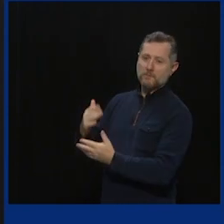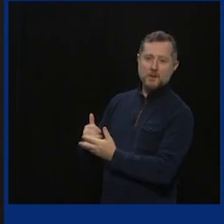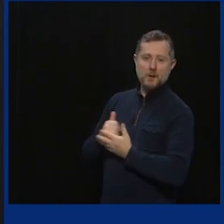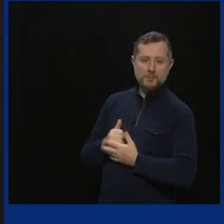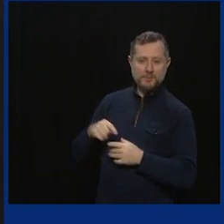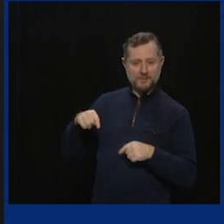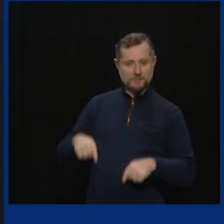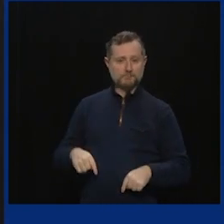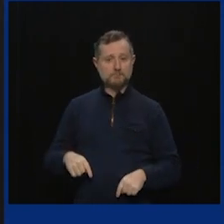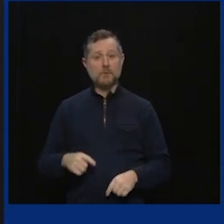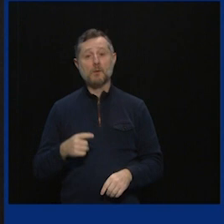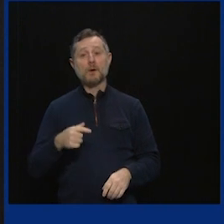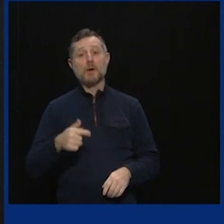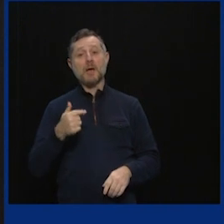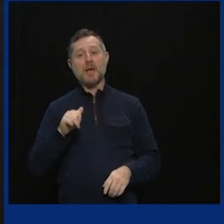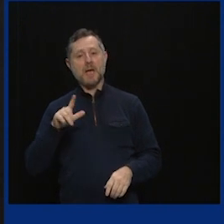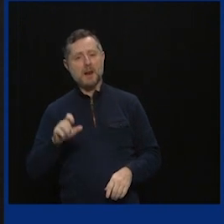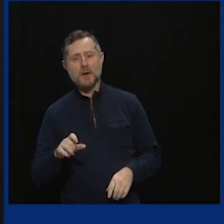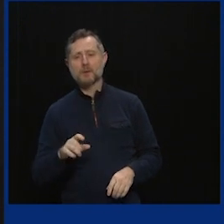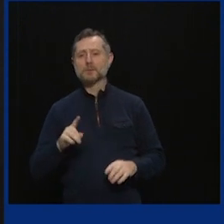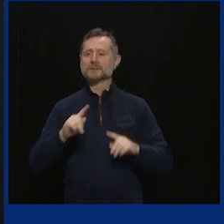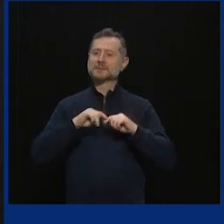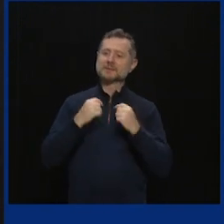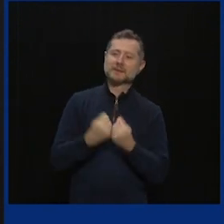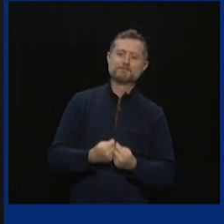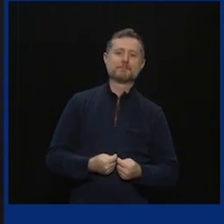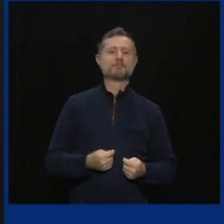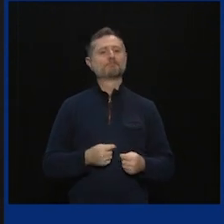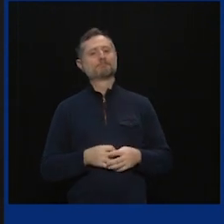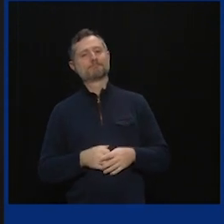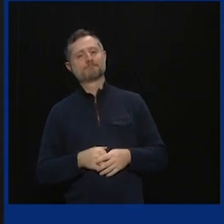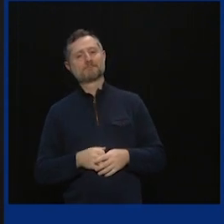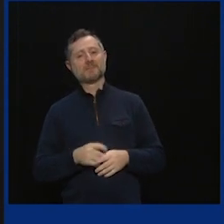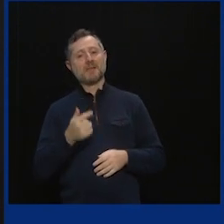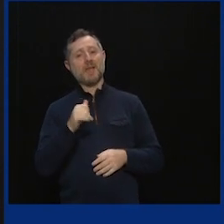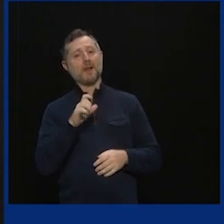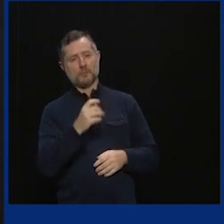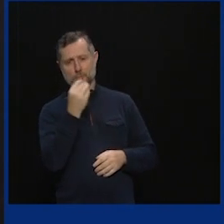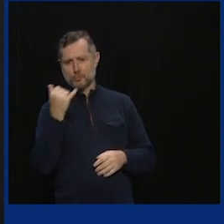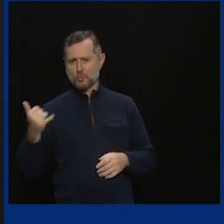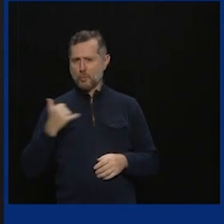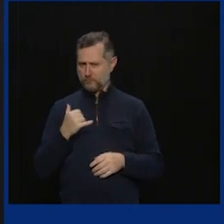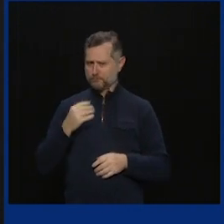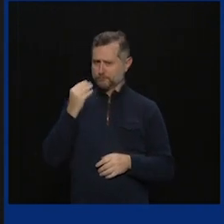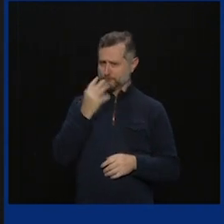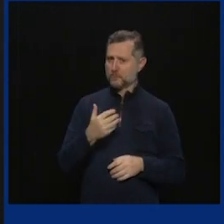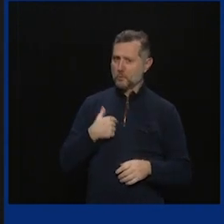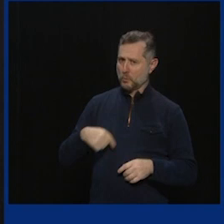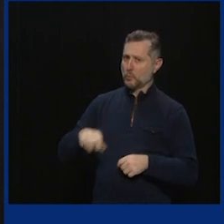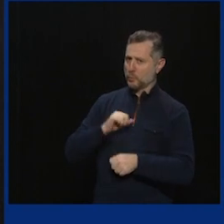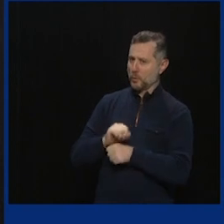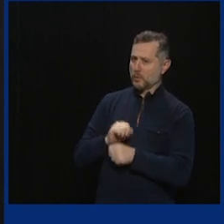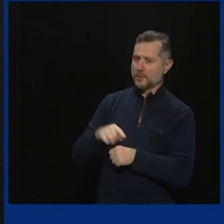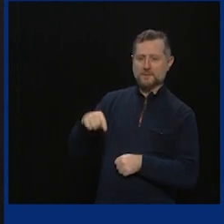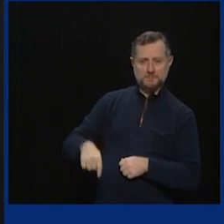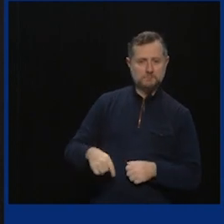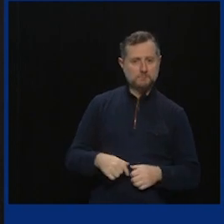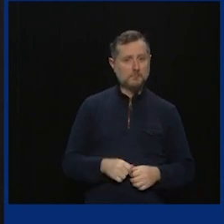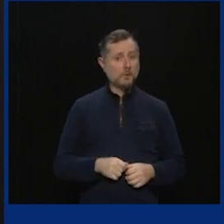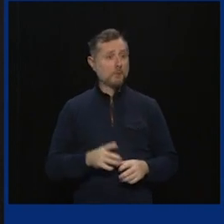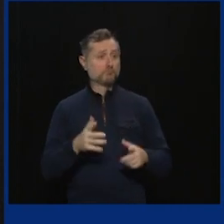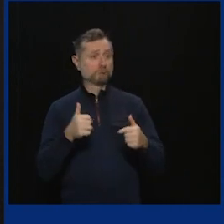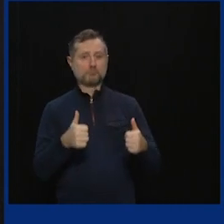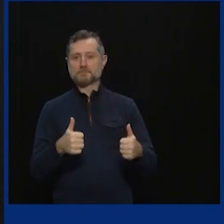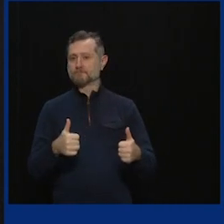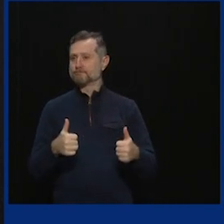course, Gail and your team. Gail called me up and said, we're gonna work on this. And I was like, great, I'm on my way to Rhode